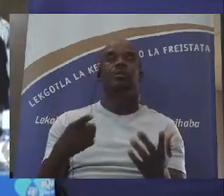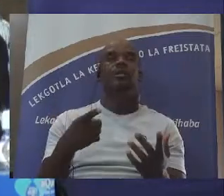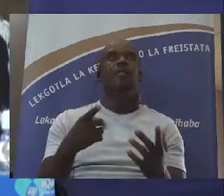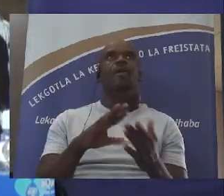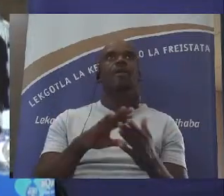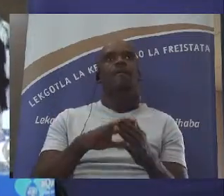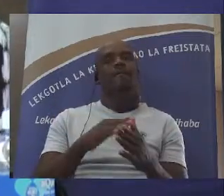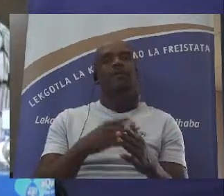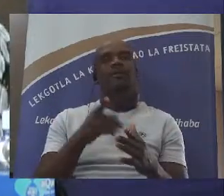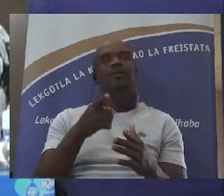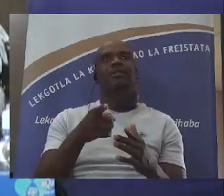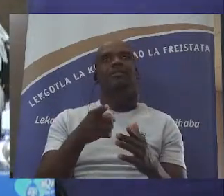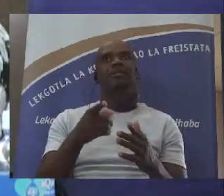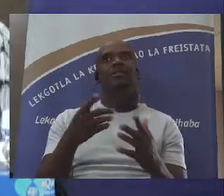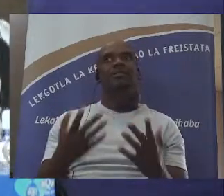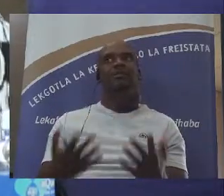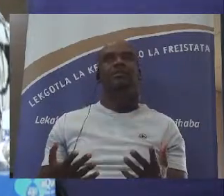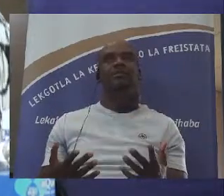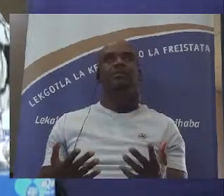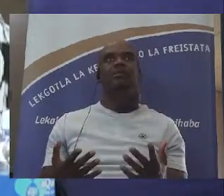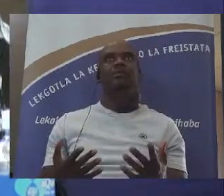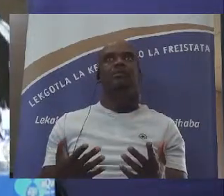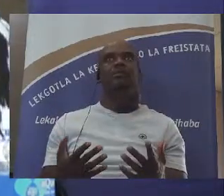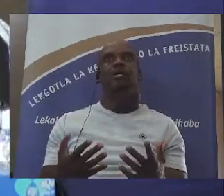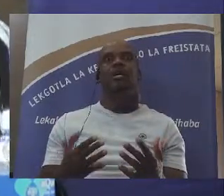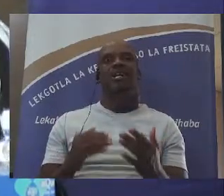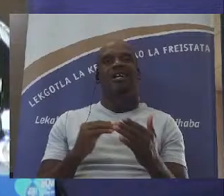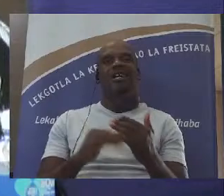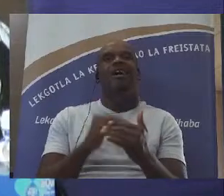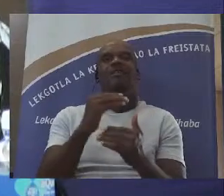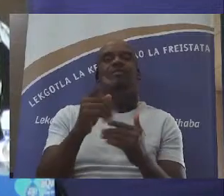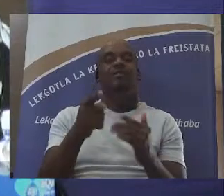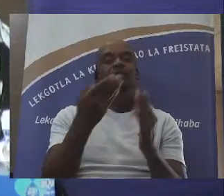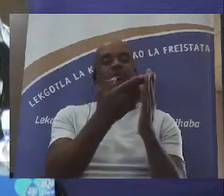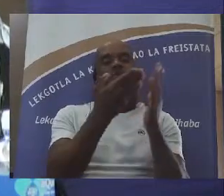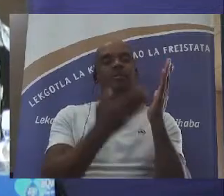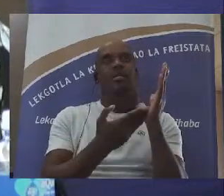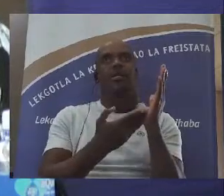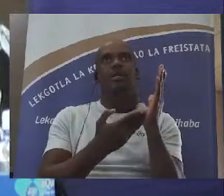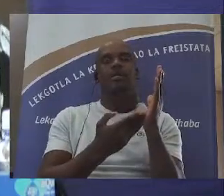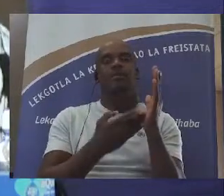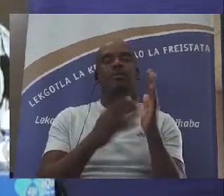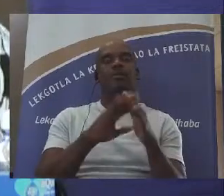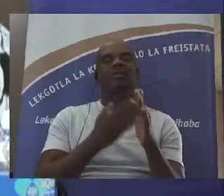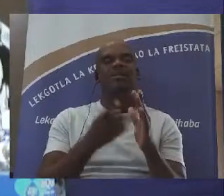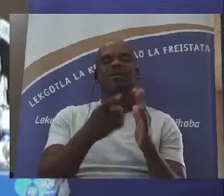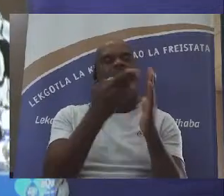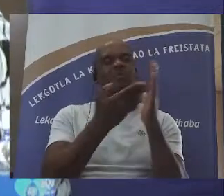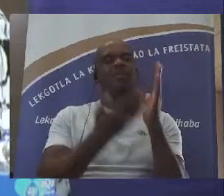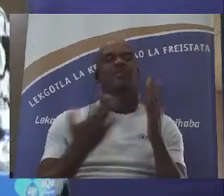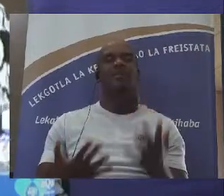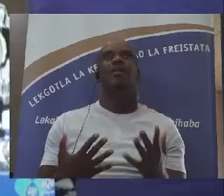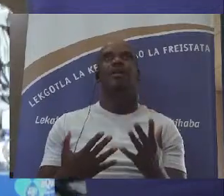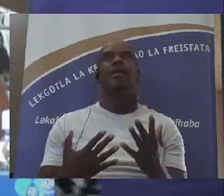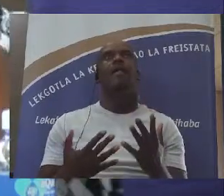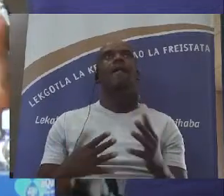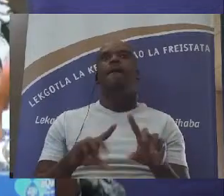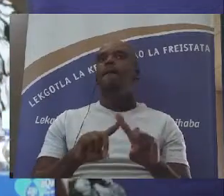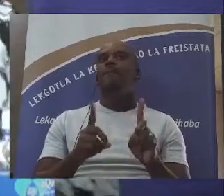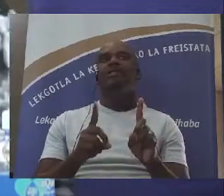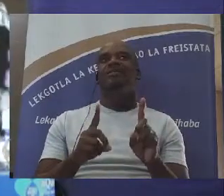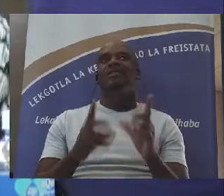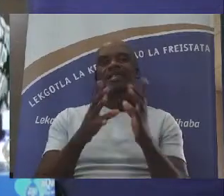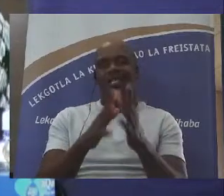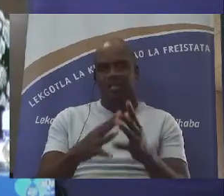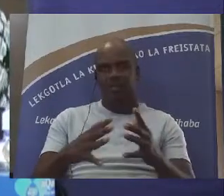still going to have regulations after this bill has been passed into an act. So the regulations will expand